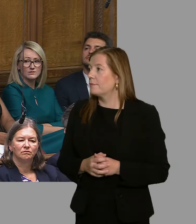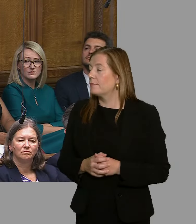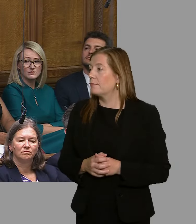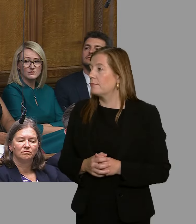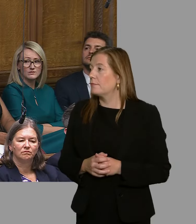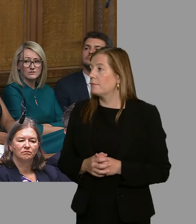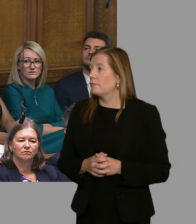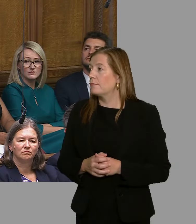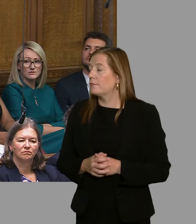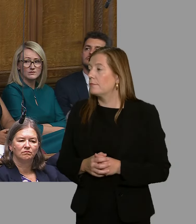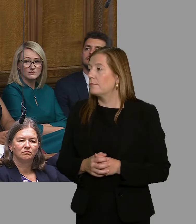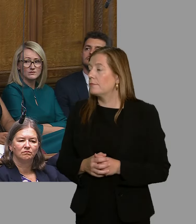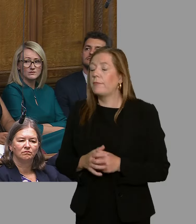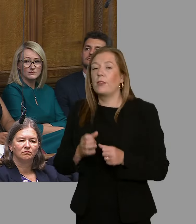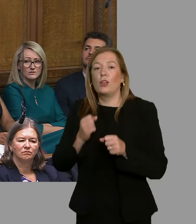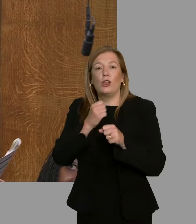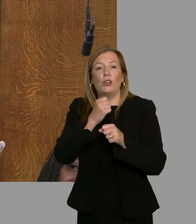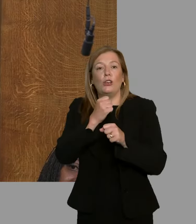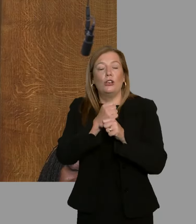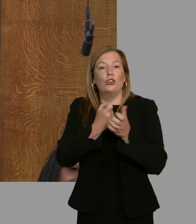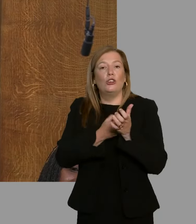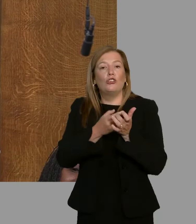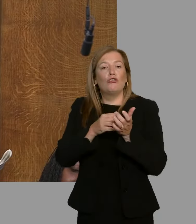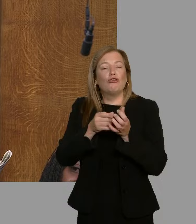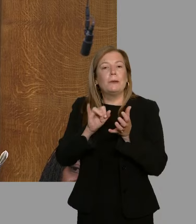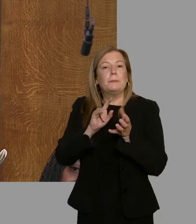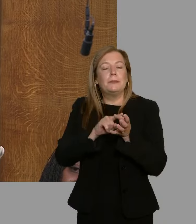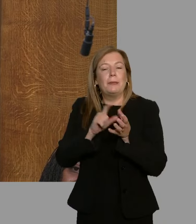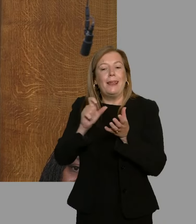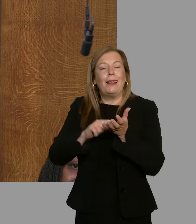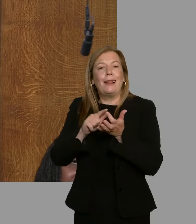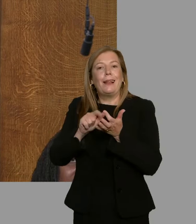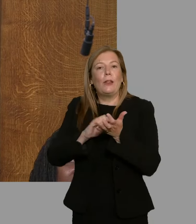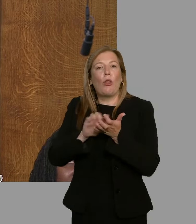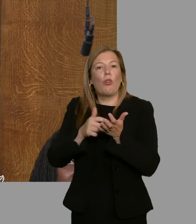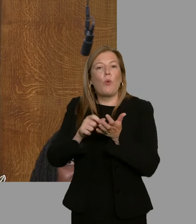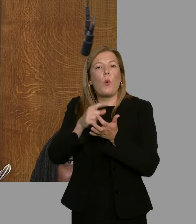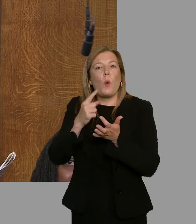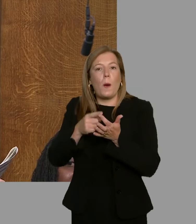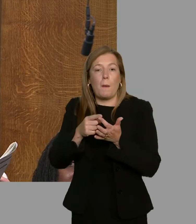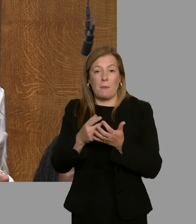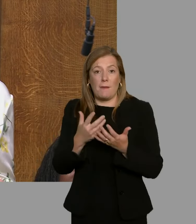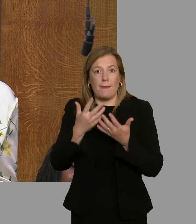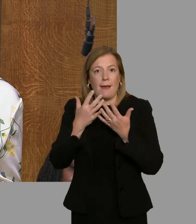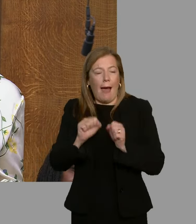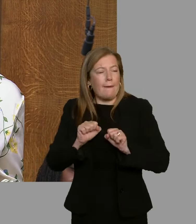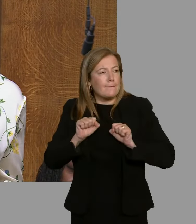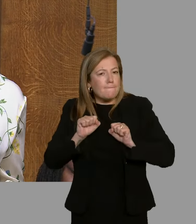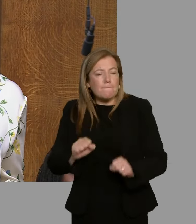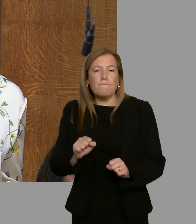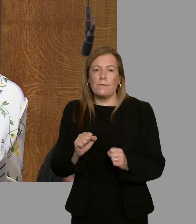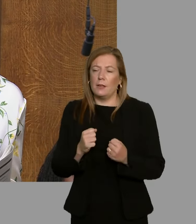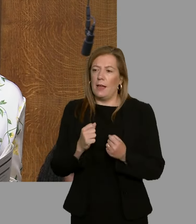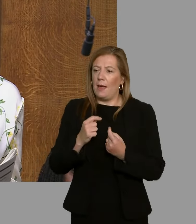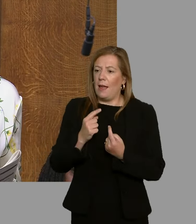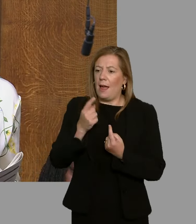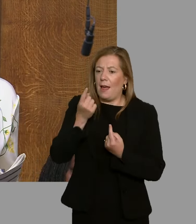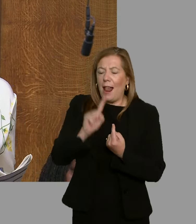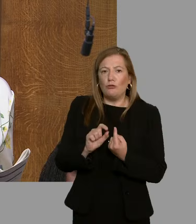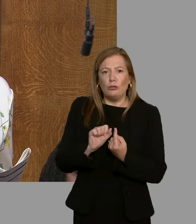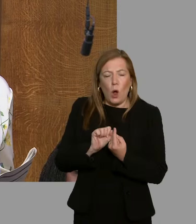capital of England, delivering homegrown, secure energy and boosting local skills. And over